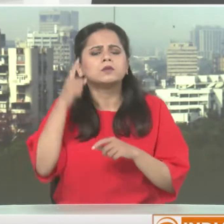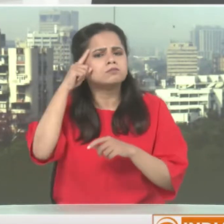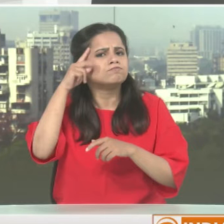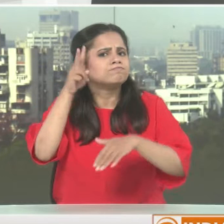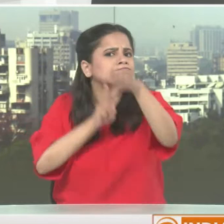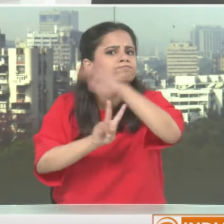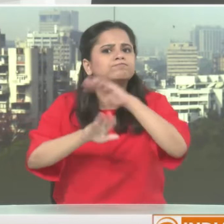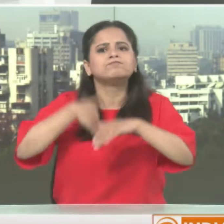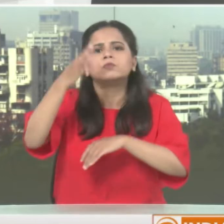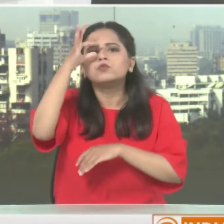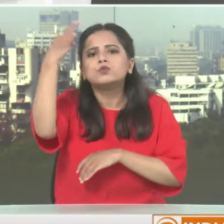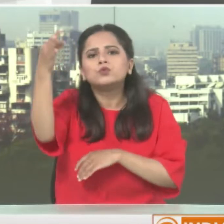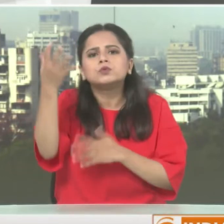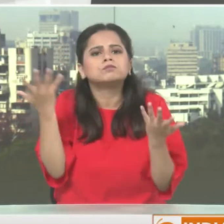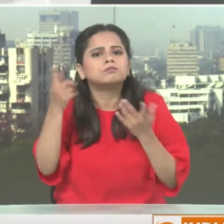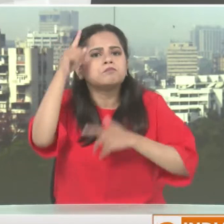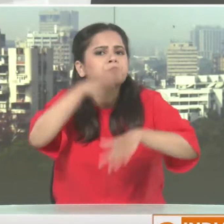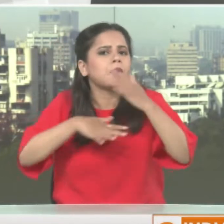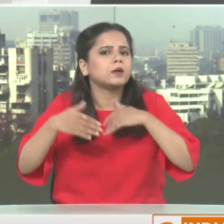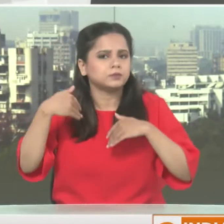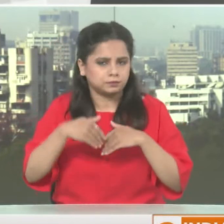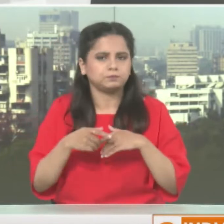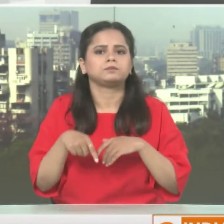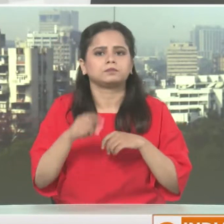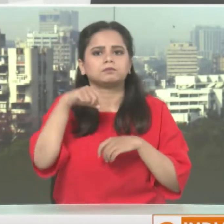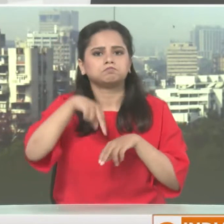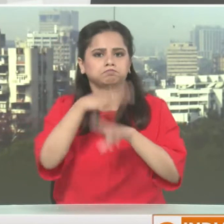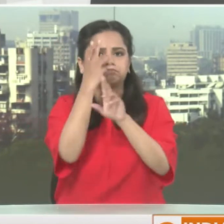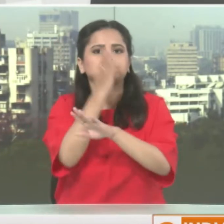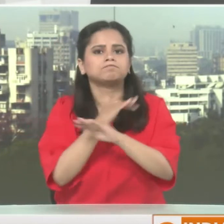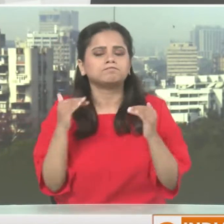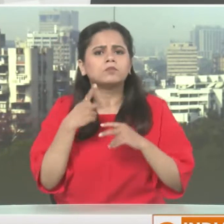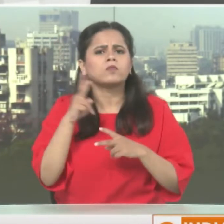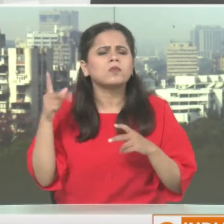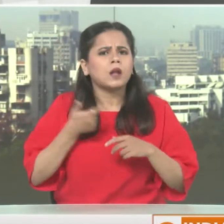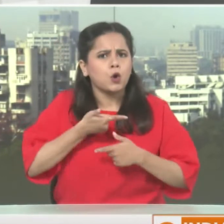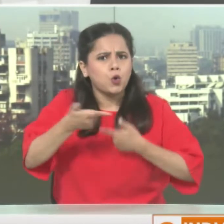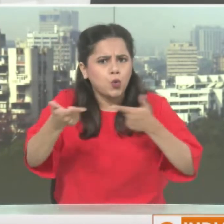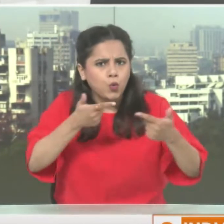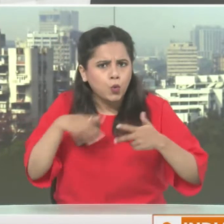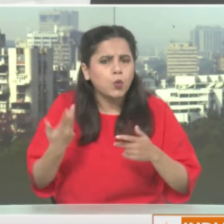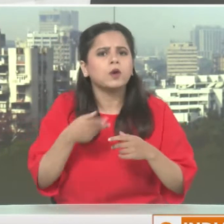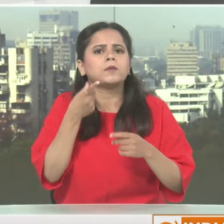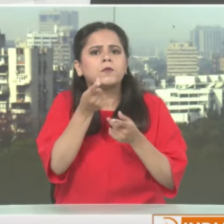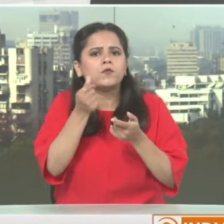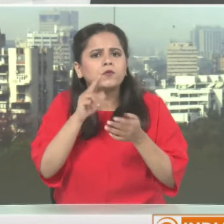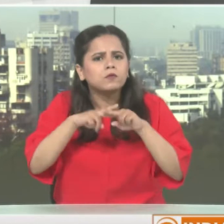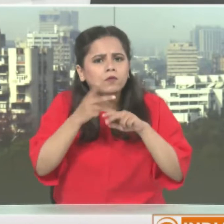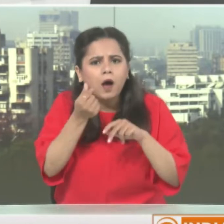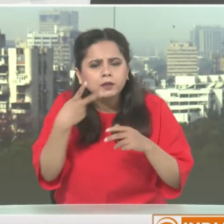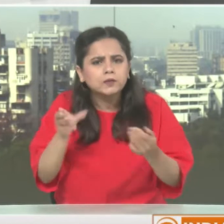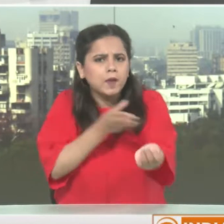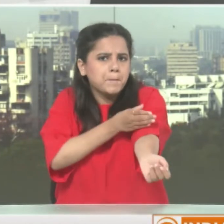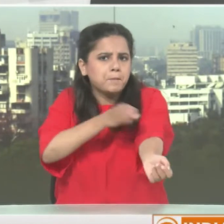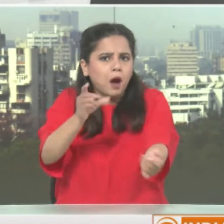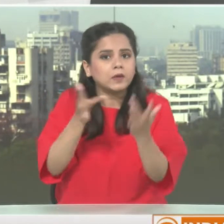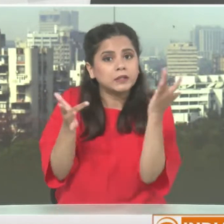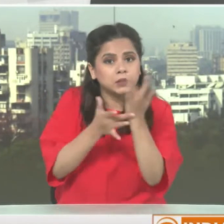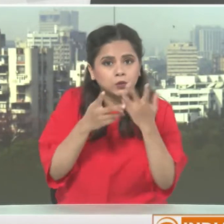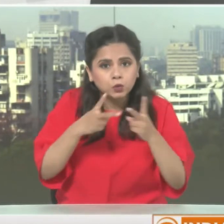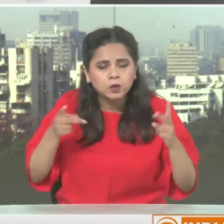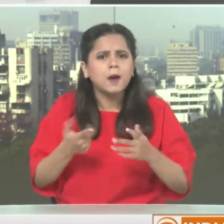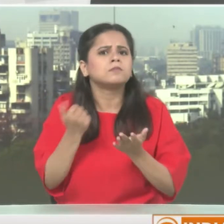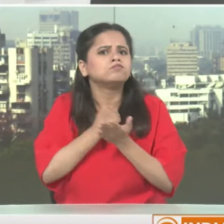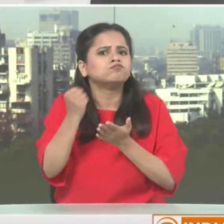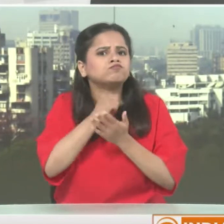for future. A host of issues like credit products, financial empowerment through technology, prudential